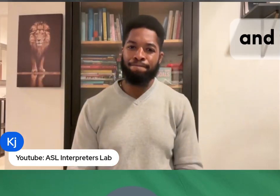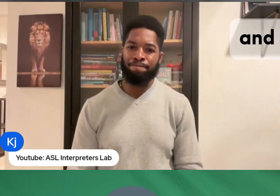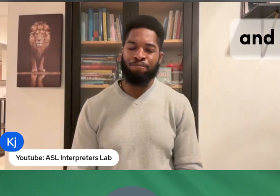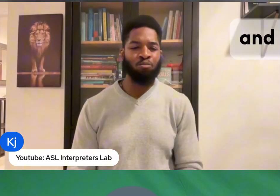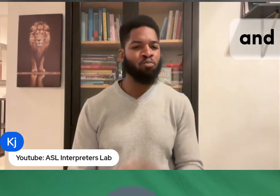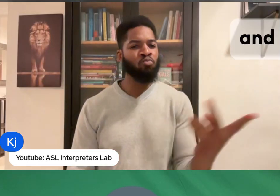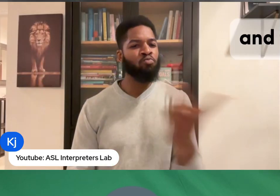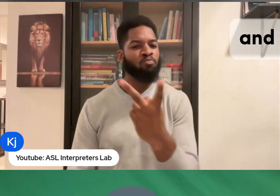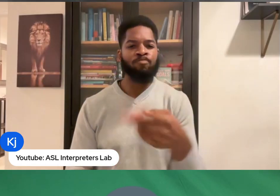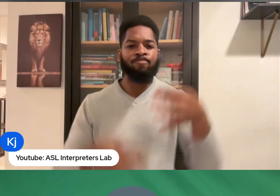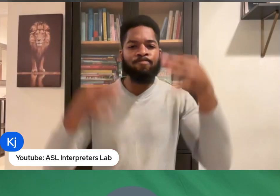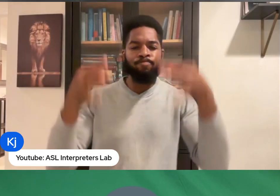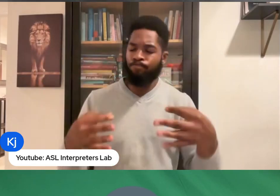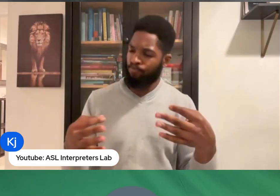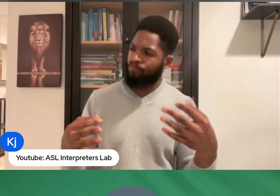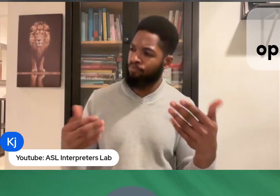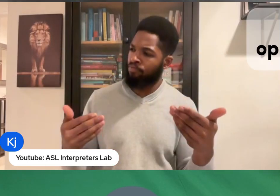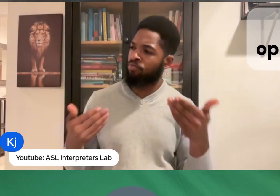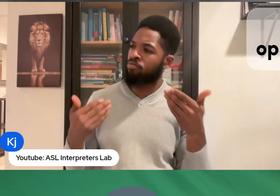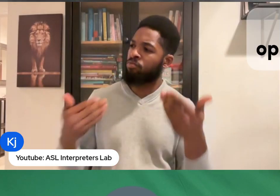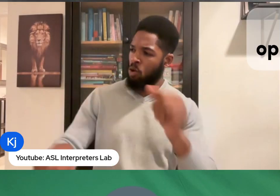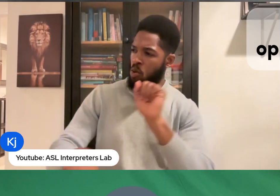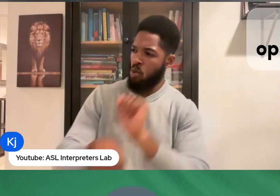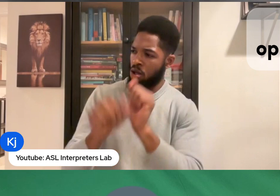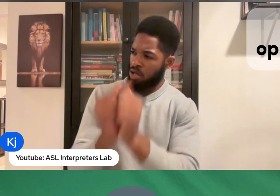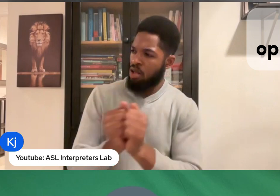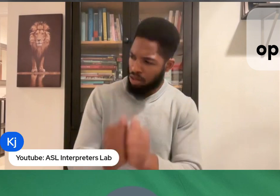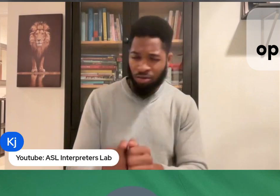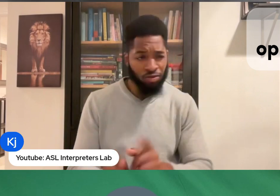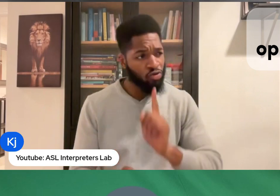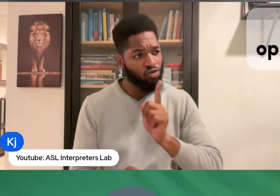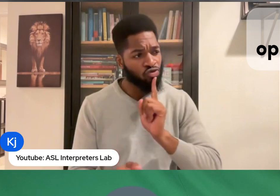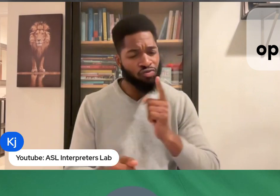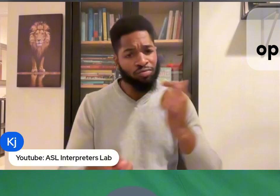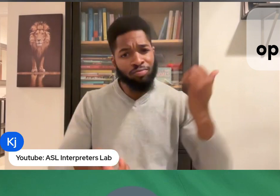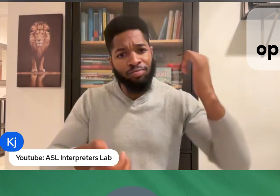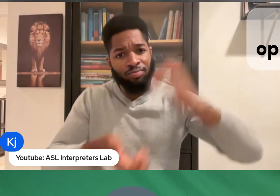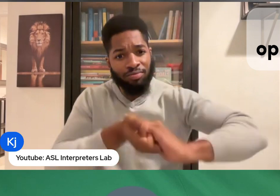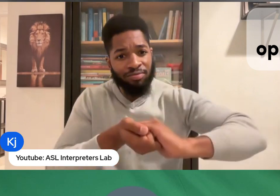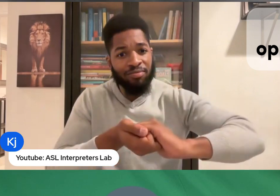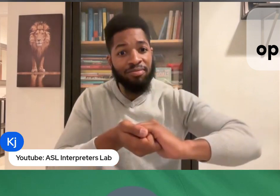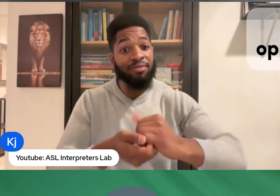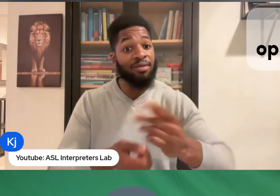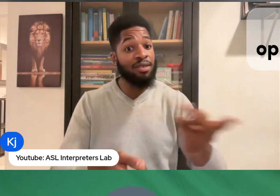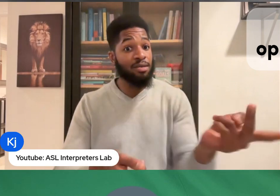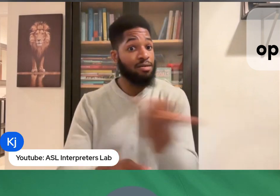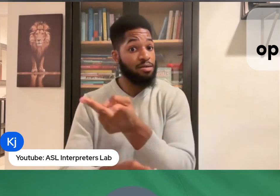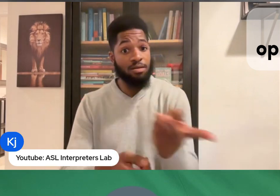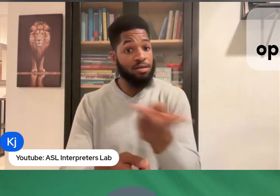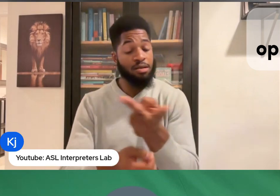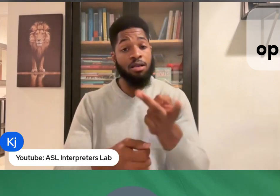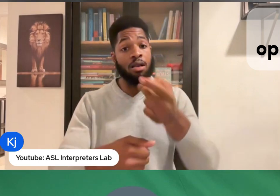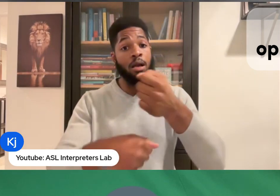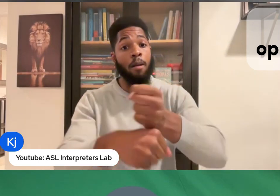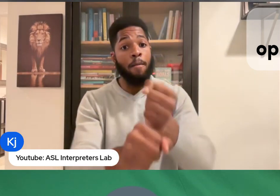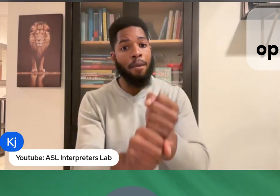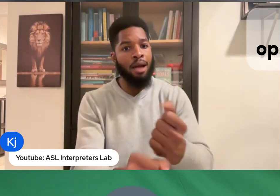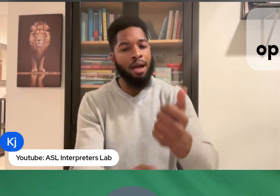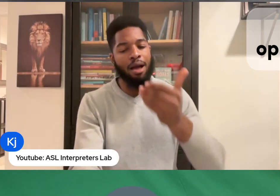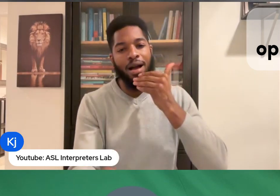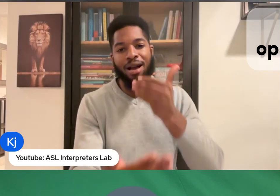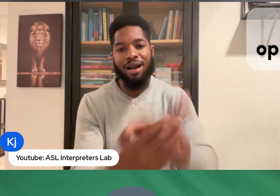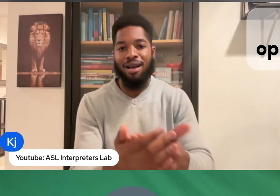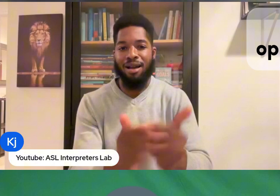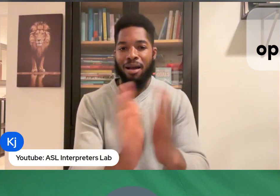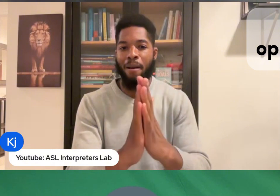to collaborate and actually make an opportunity for a